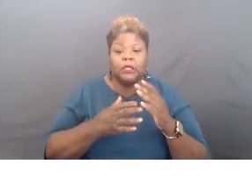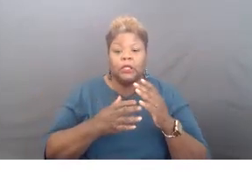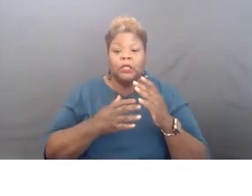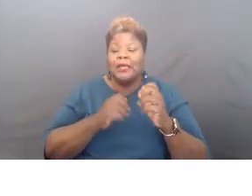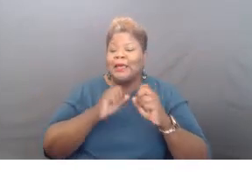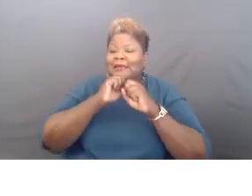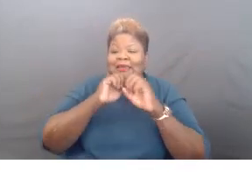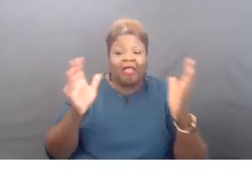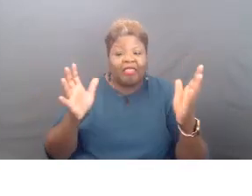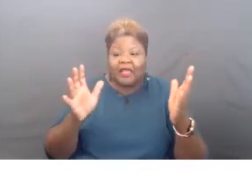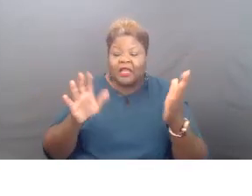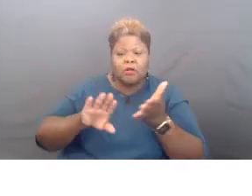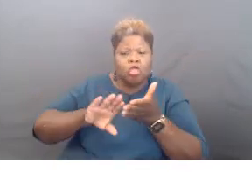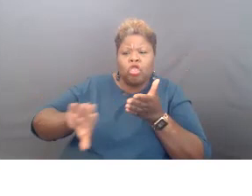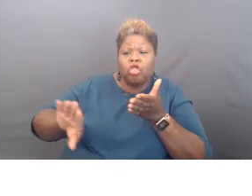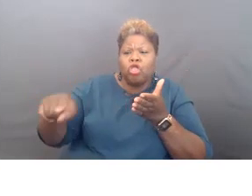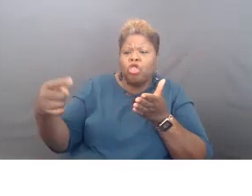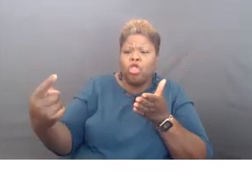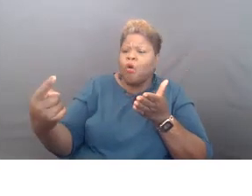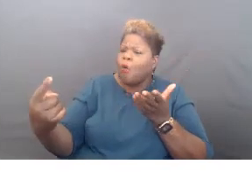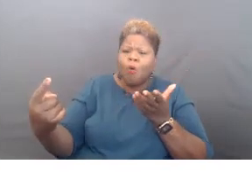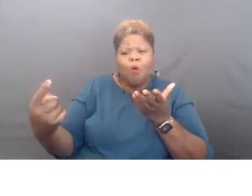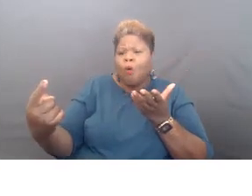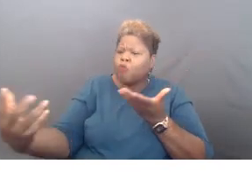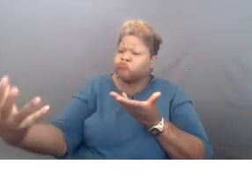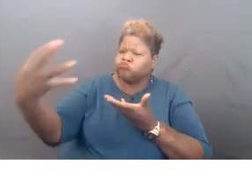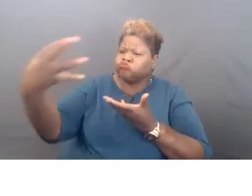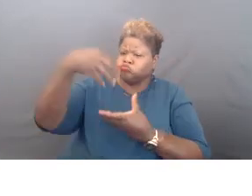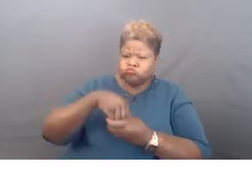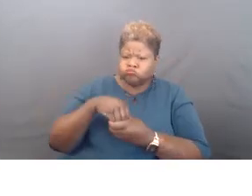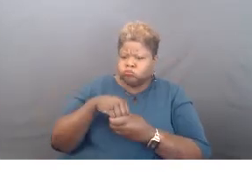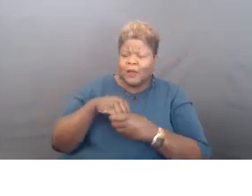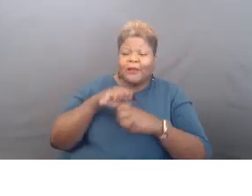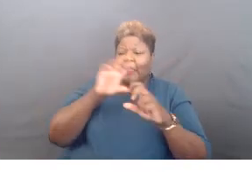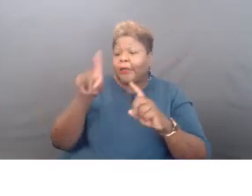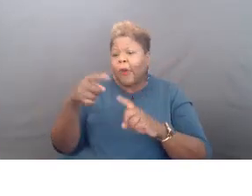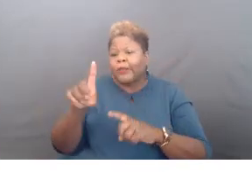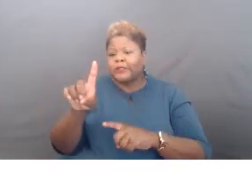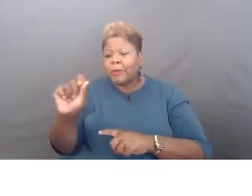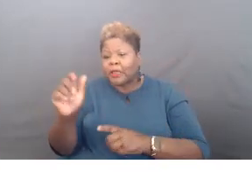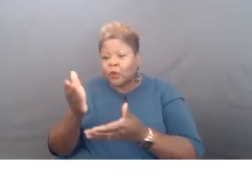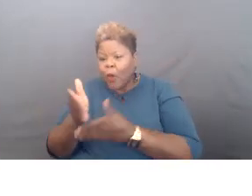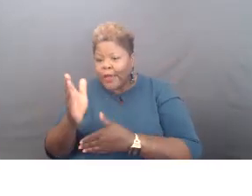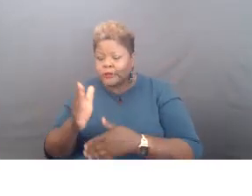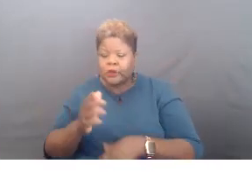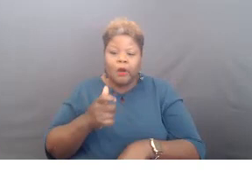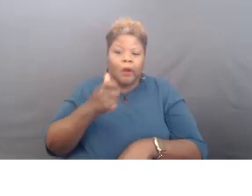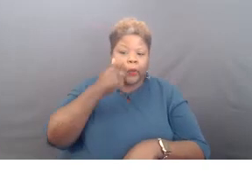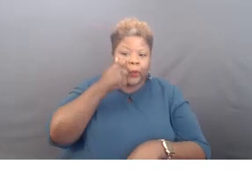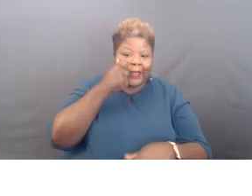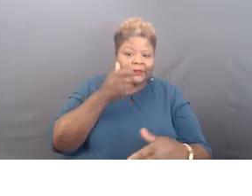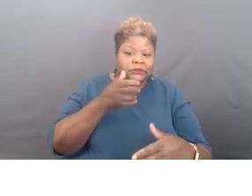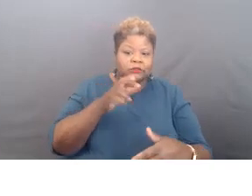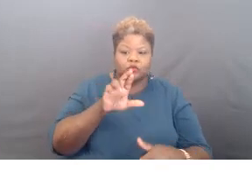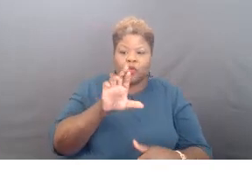Nothing is monolithic. Nothing is just disability rates. Nothing is just race rates. Everything